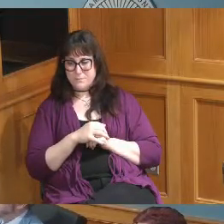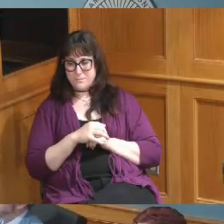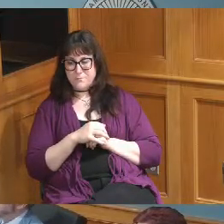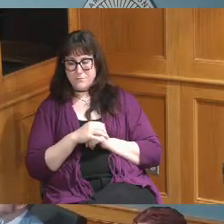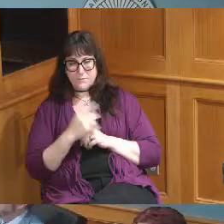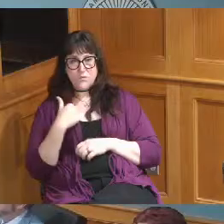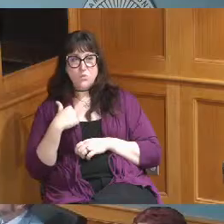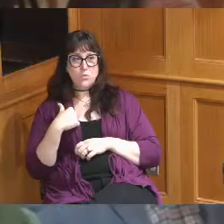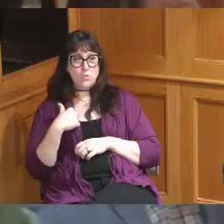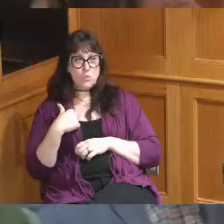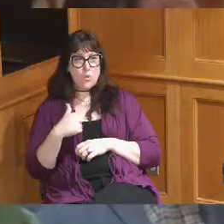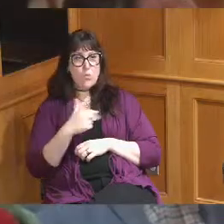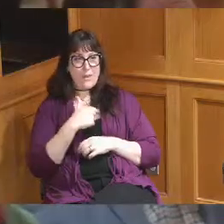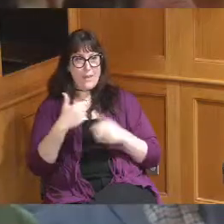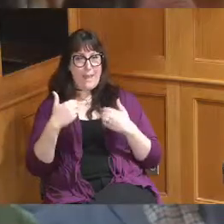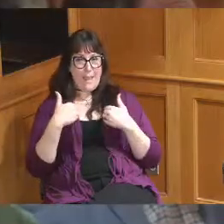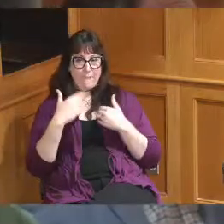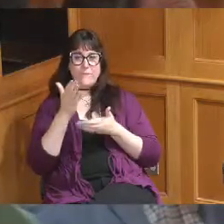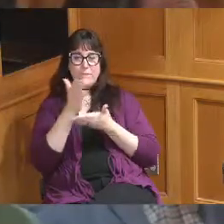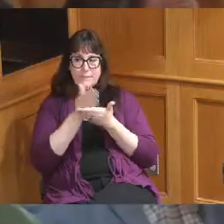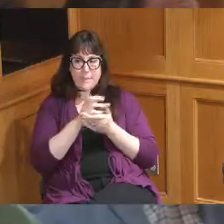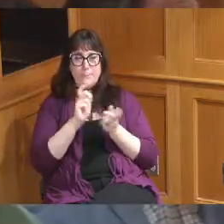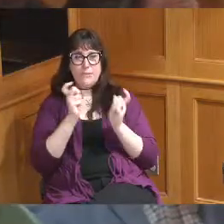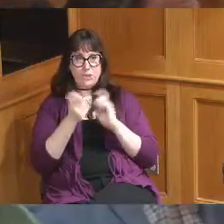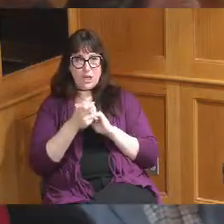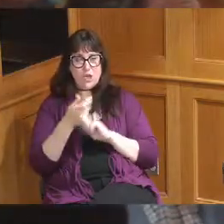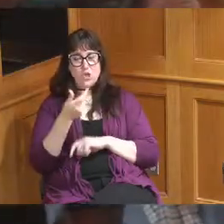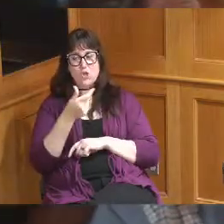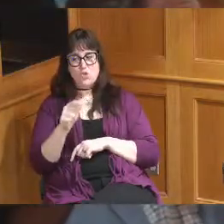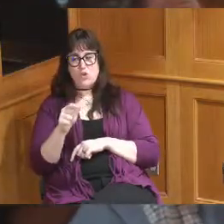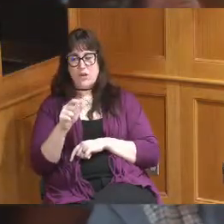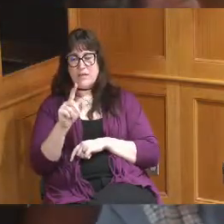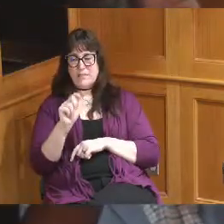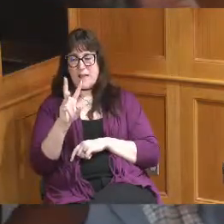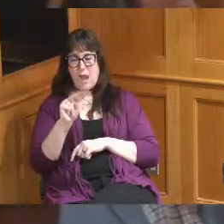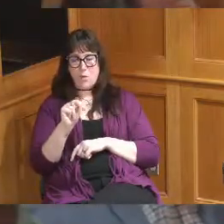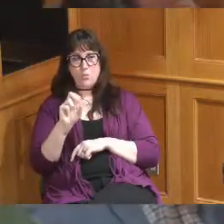We have a zone change in Green Township before you today.